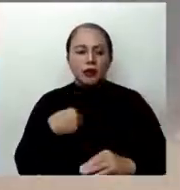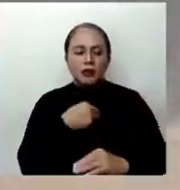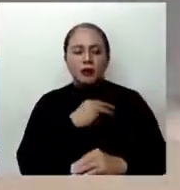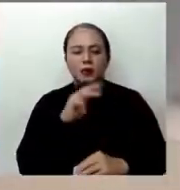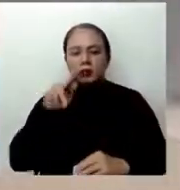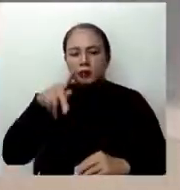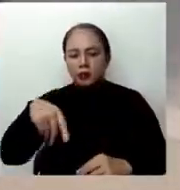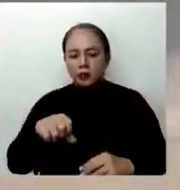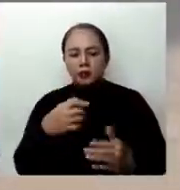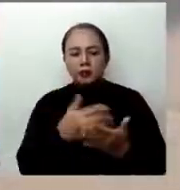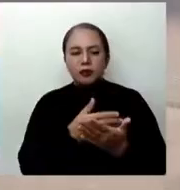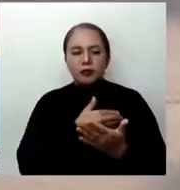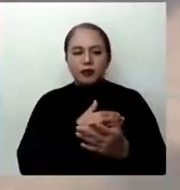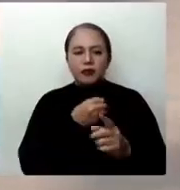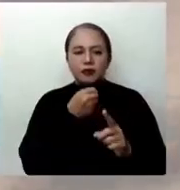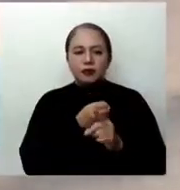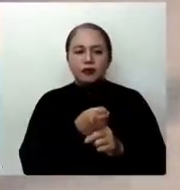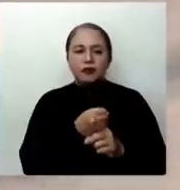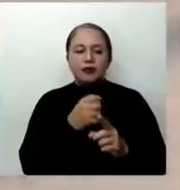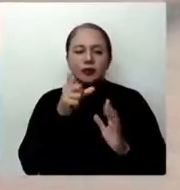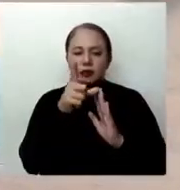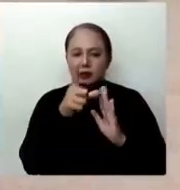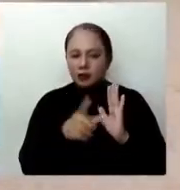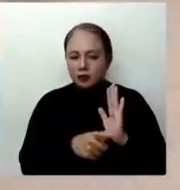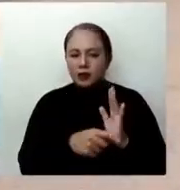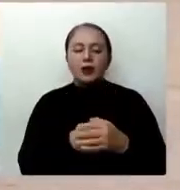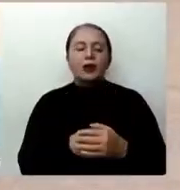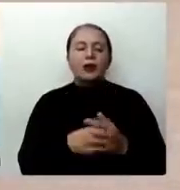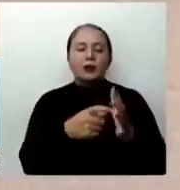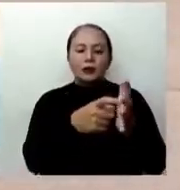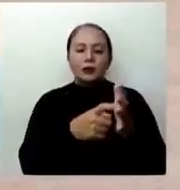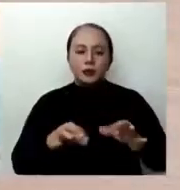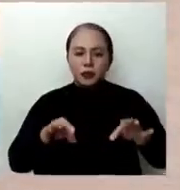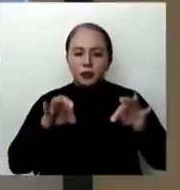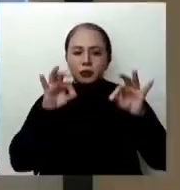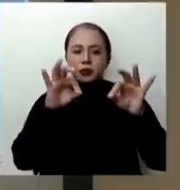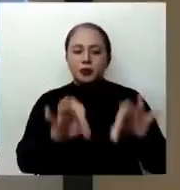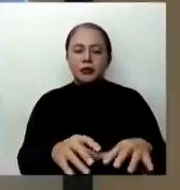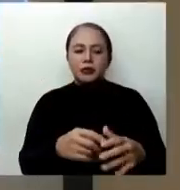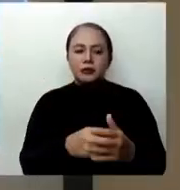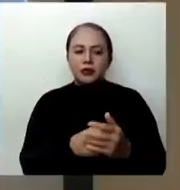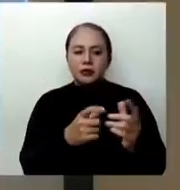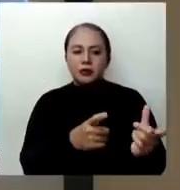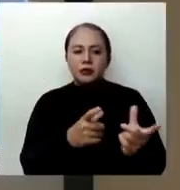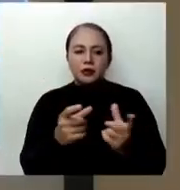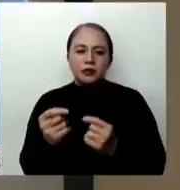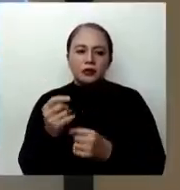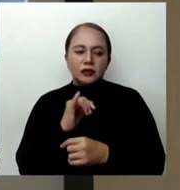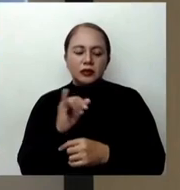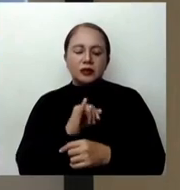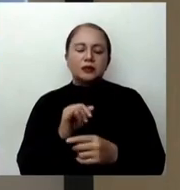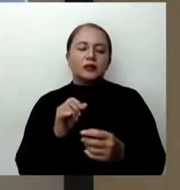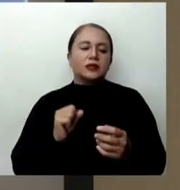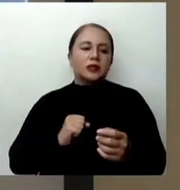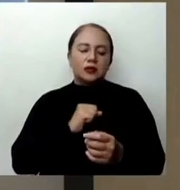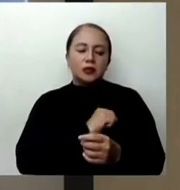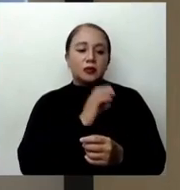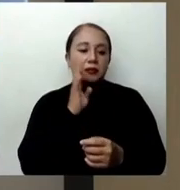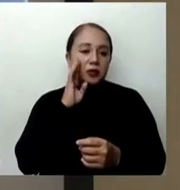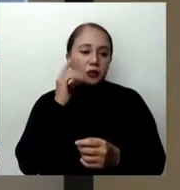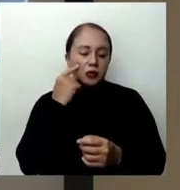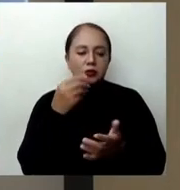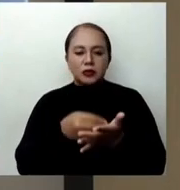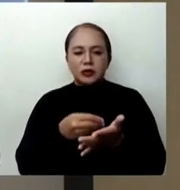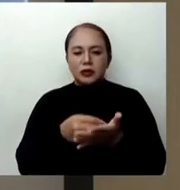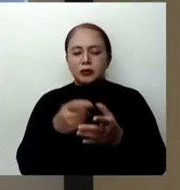before its effectivity into law. Mandatory contribution will also be imposed. But for Senator Bongo, finance managers should just look